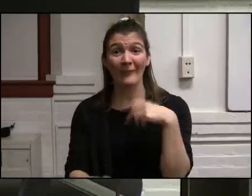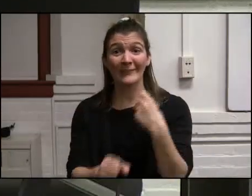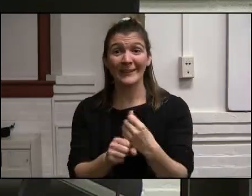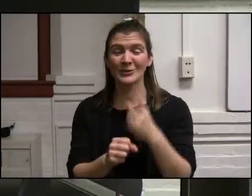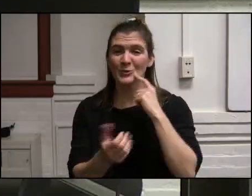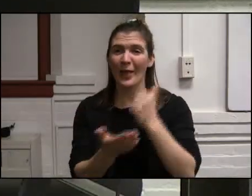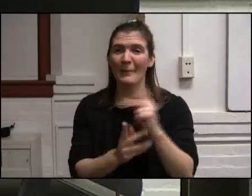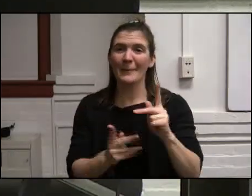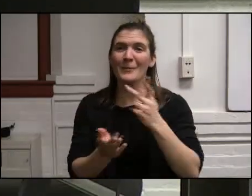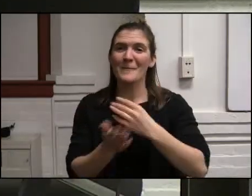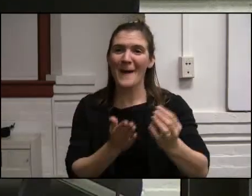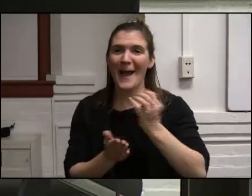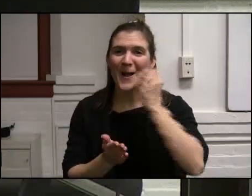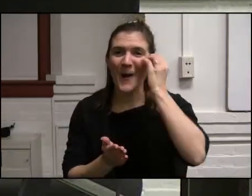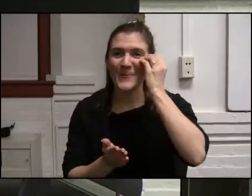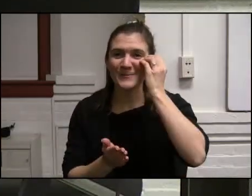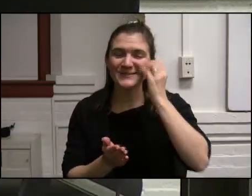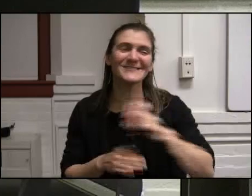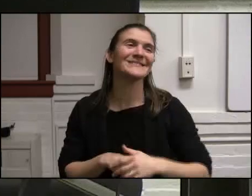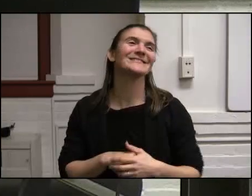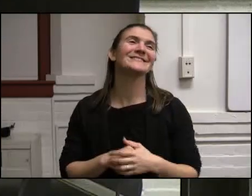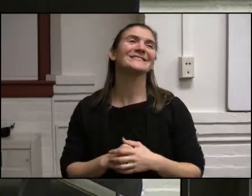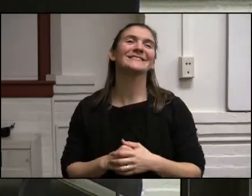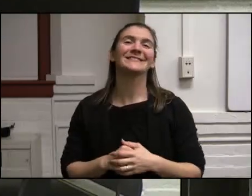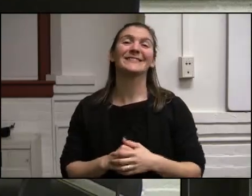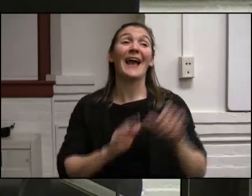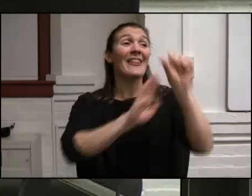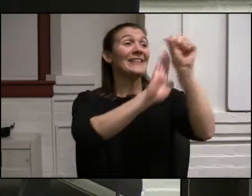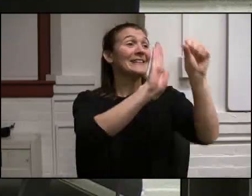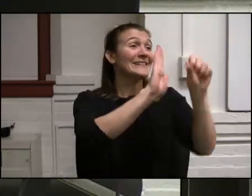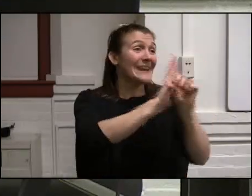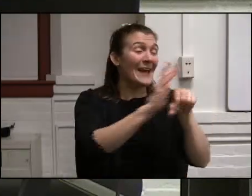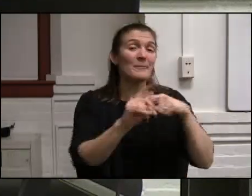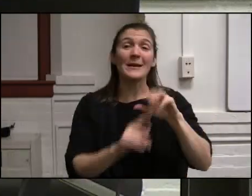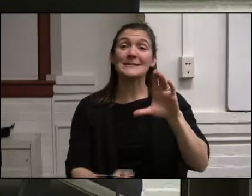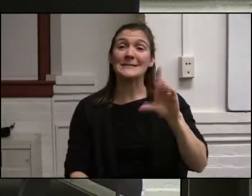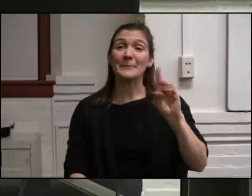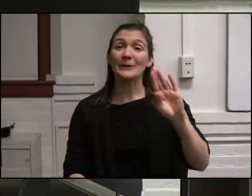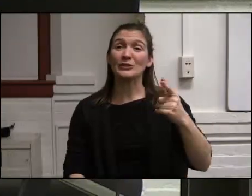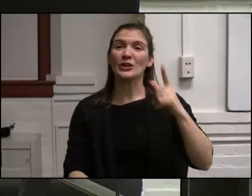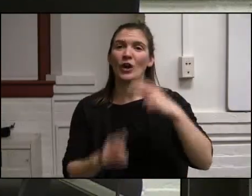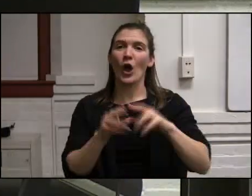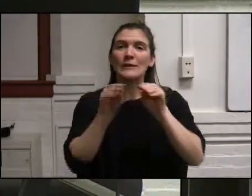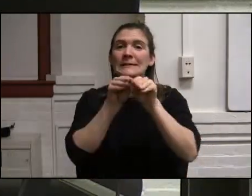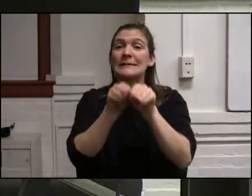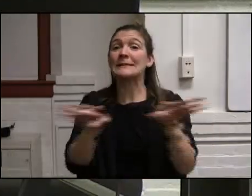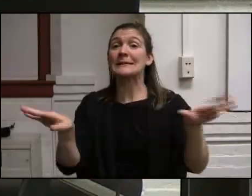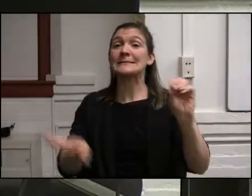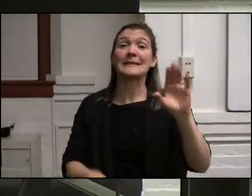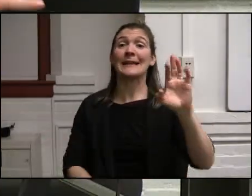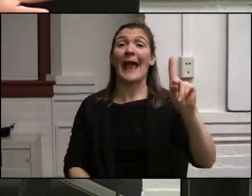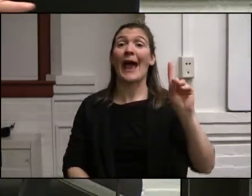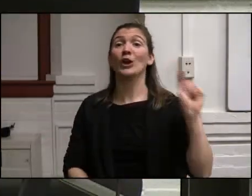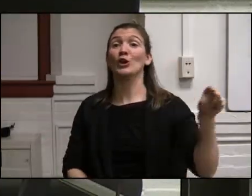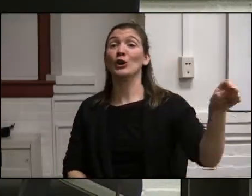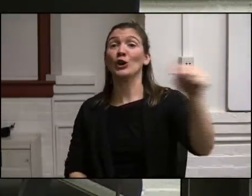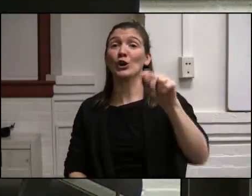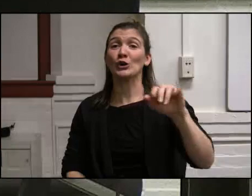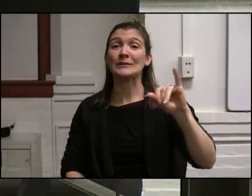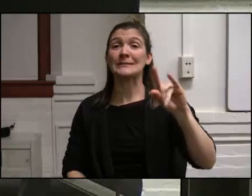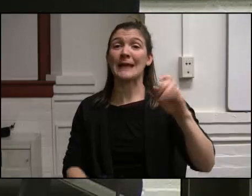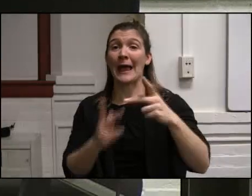years. In the lingo of the state and CDBG, it's called the Scattered Site Grant because we are working